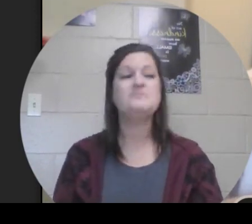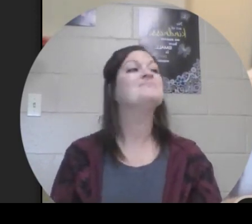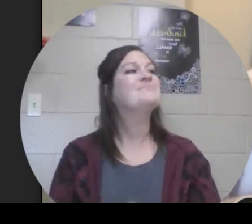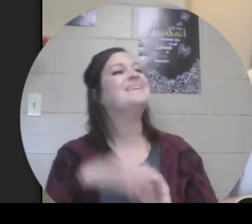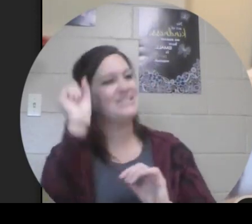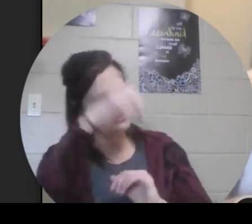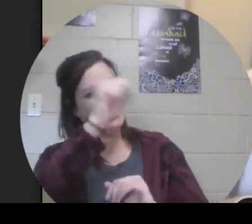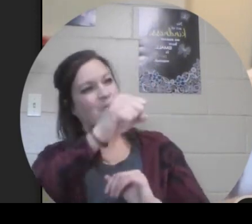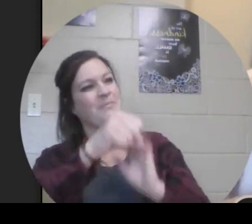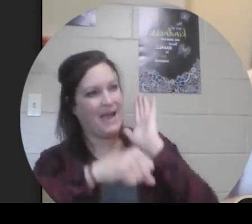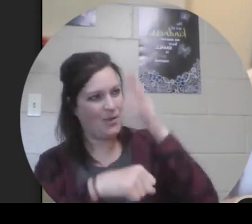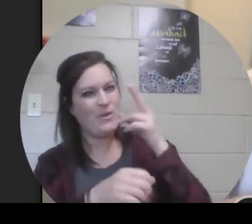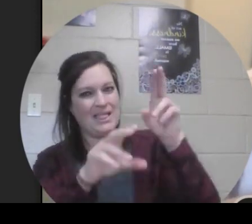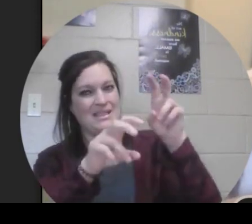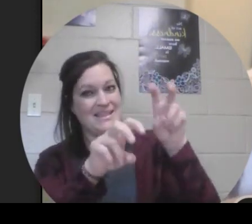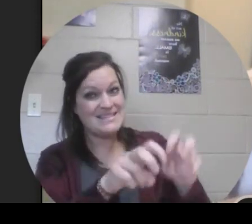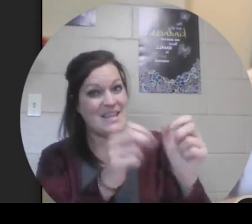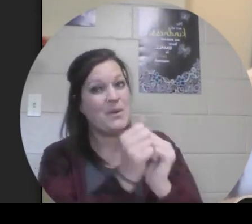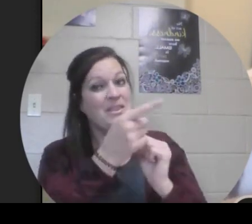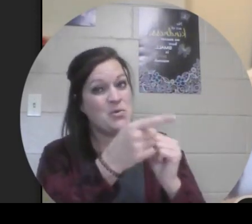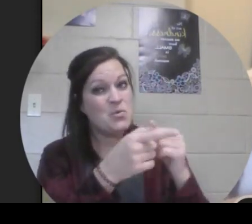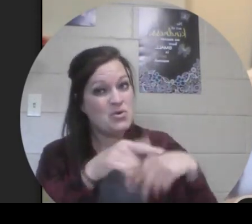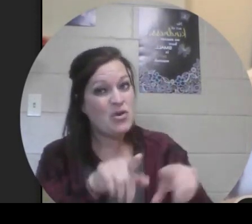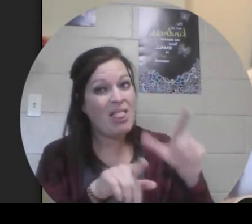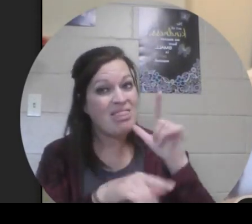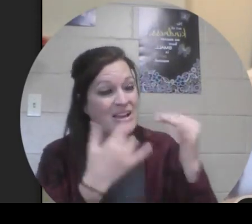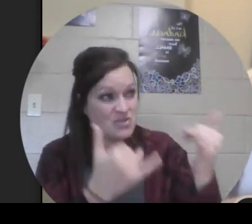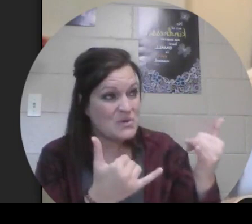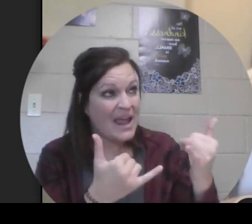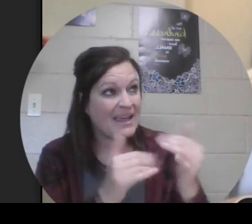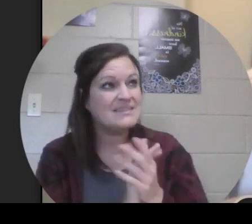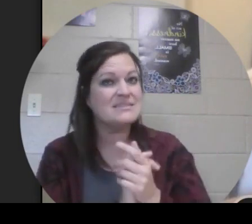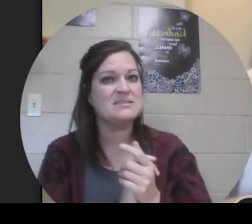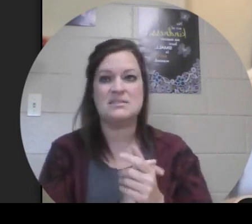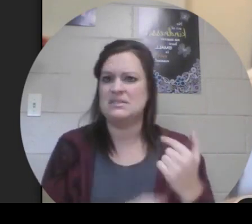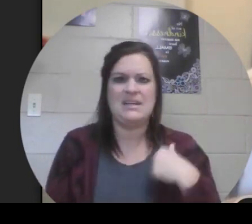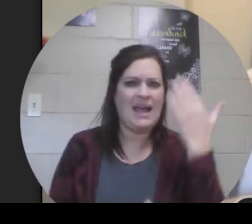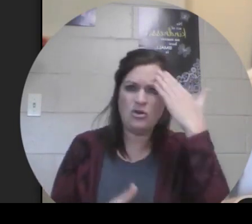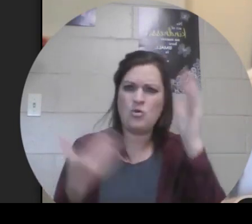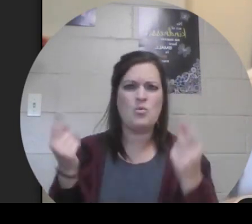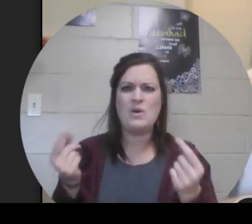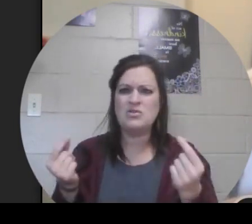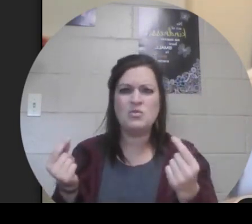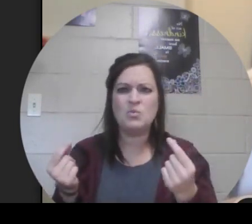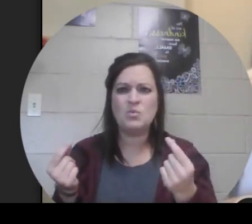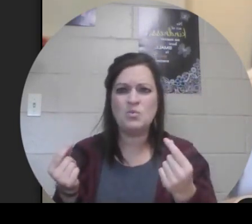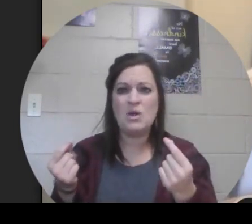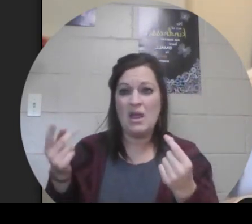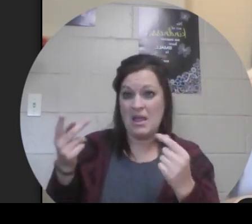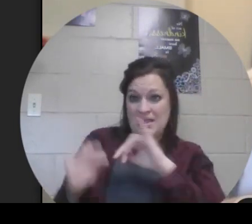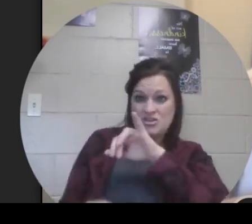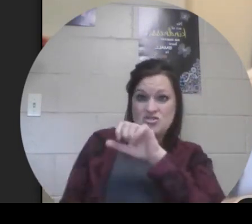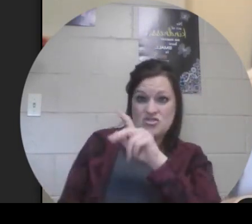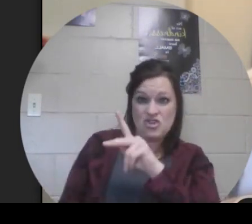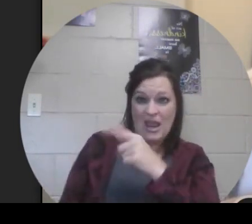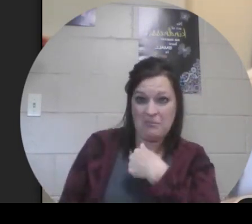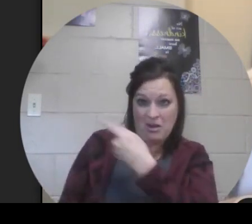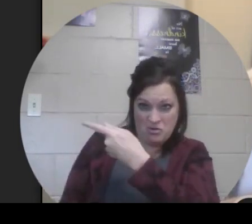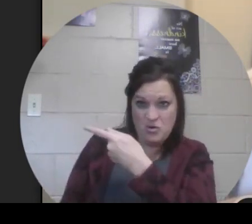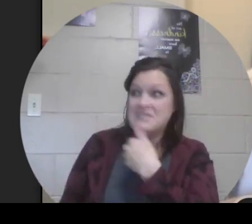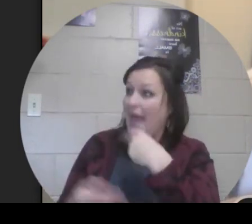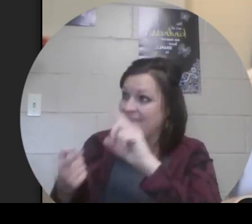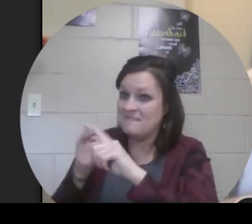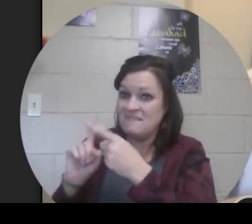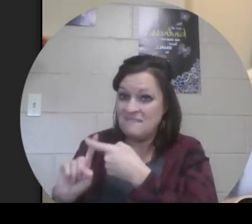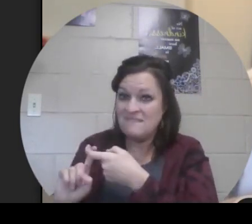I'd like to sit with you, I said loudly. I was in over my head. Jack and I had fun when it was just us, but it was